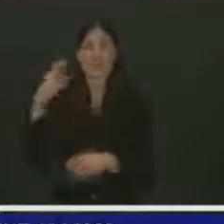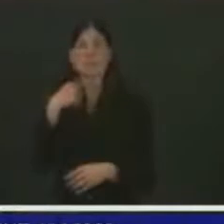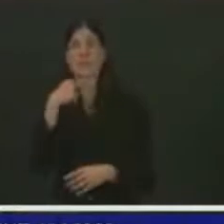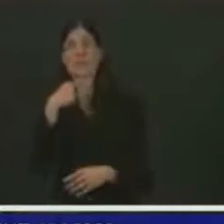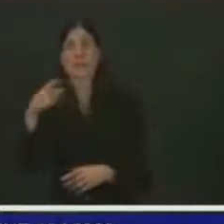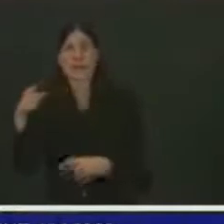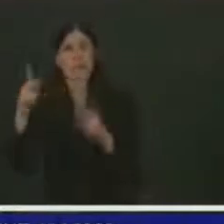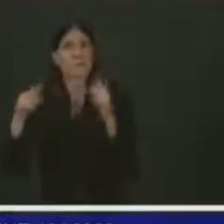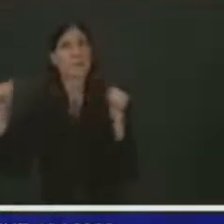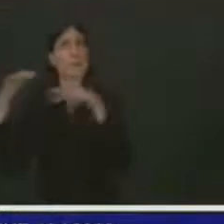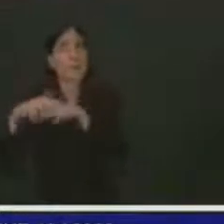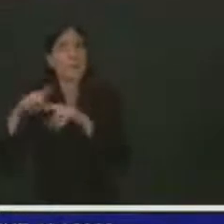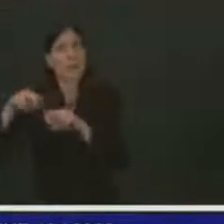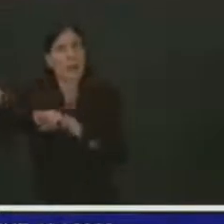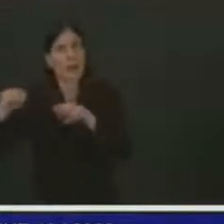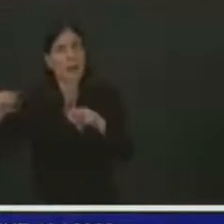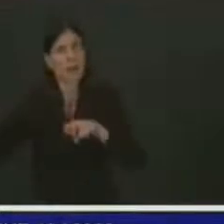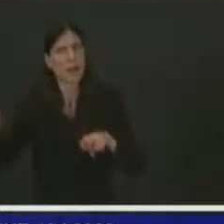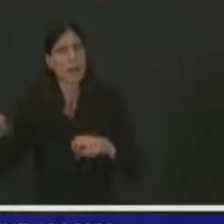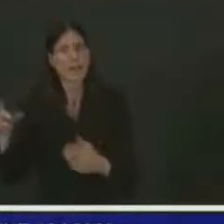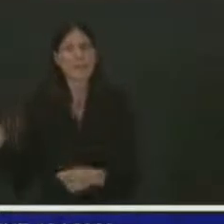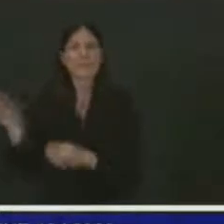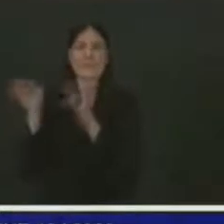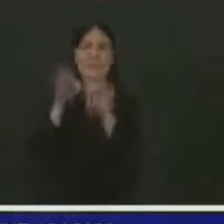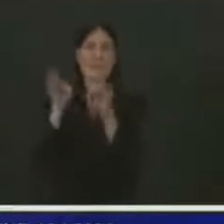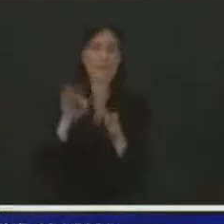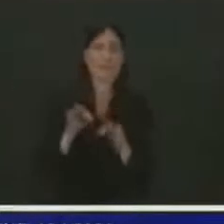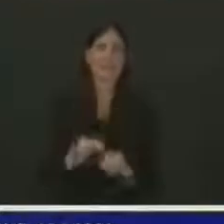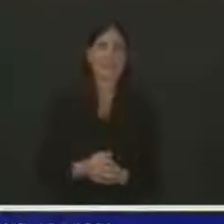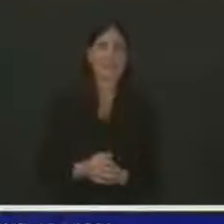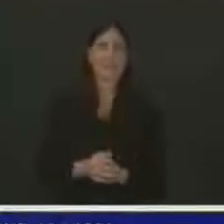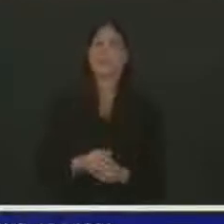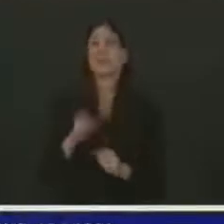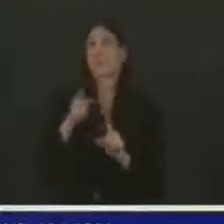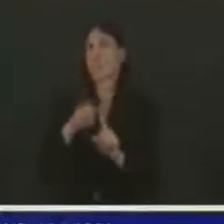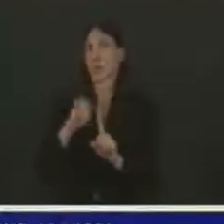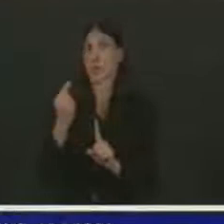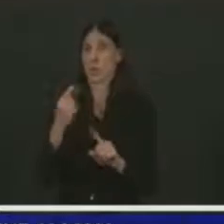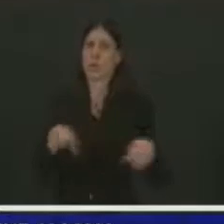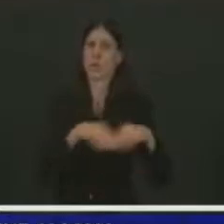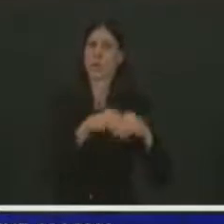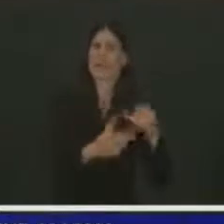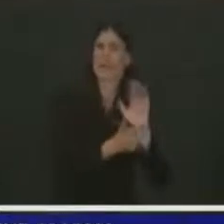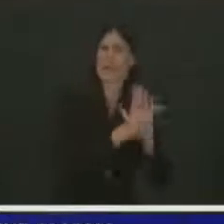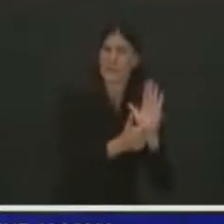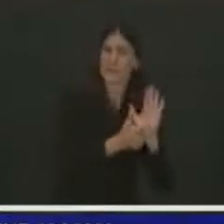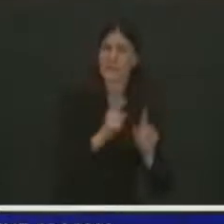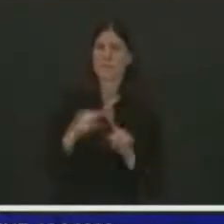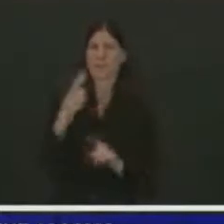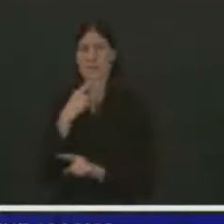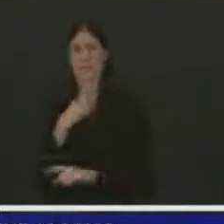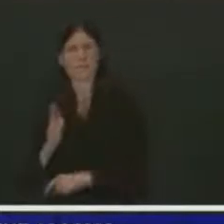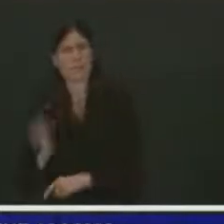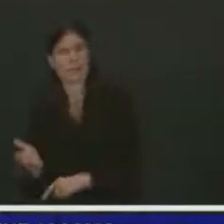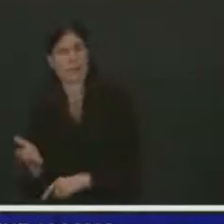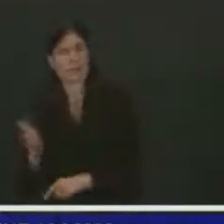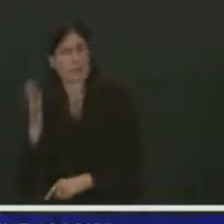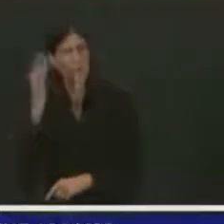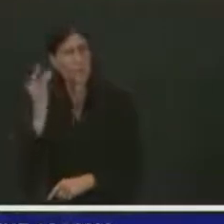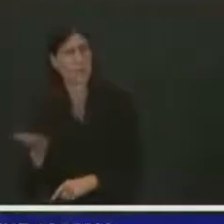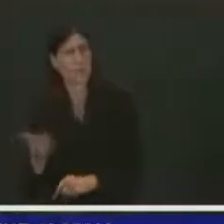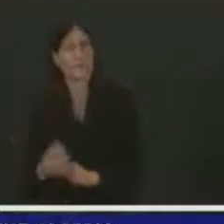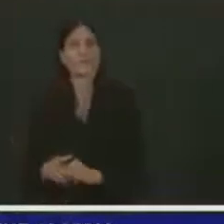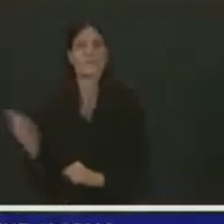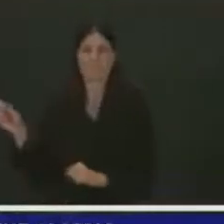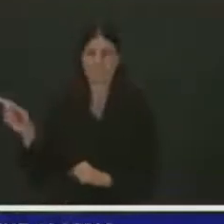these rules are perfect or convenient at all. We're doing the best we can, and the difference,